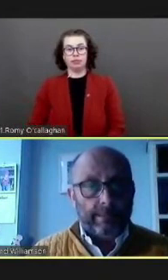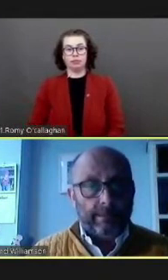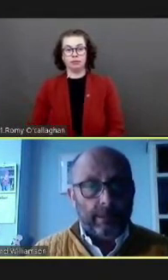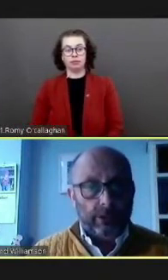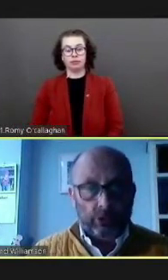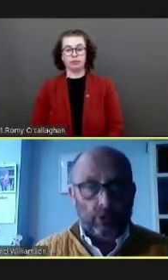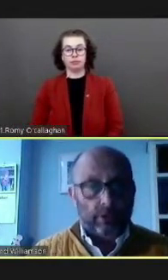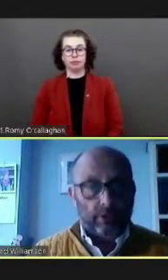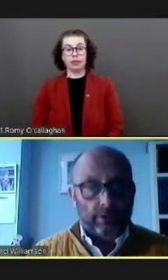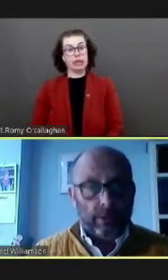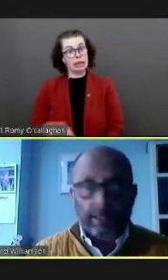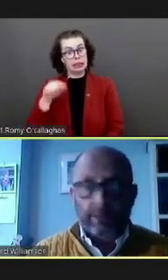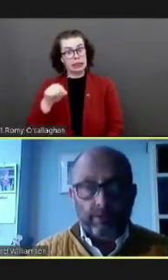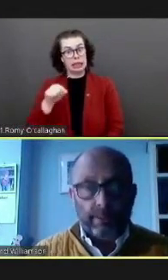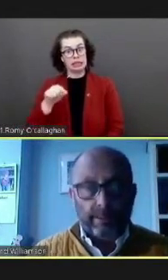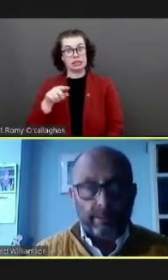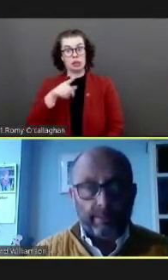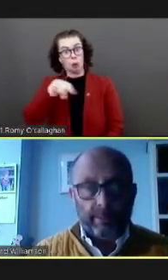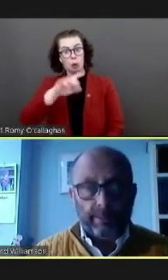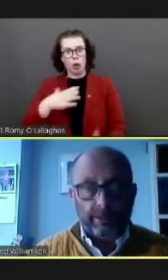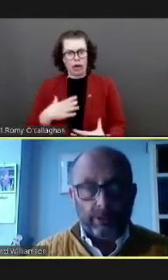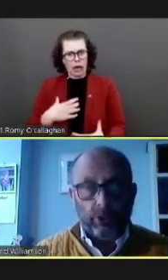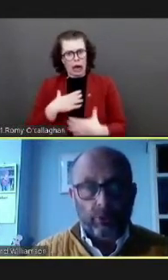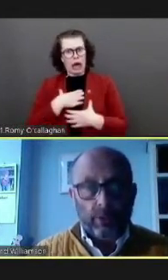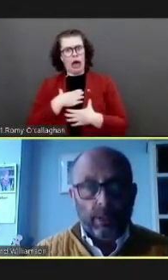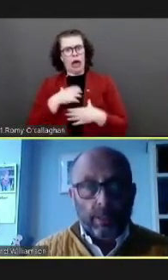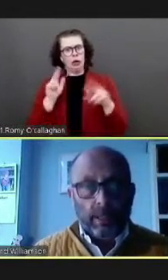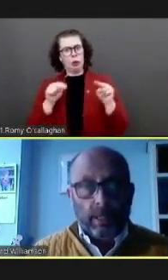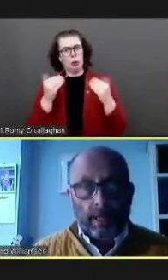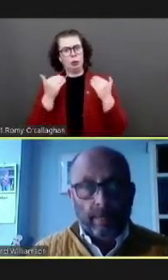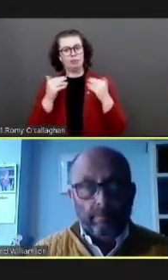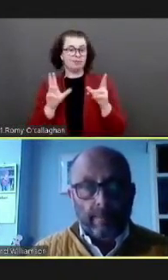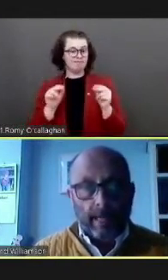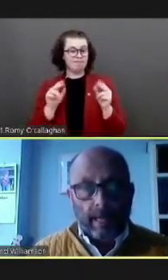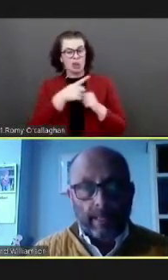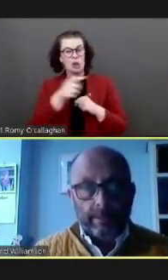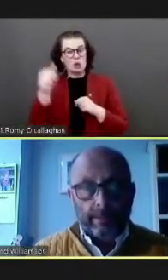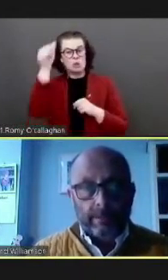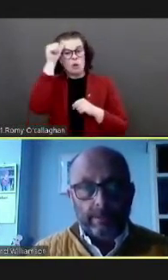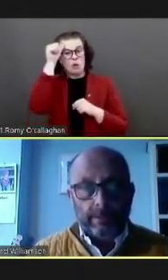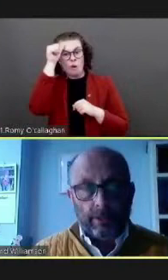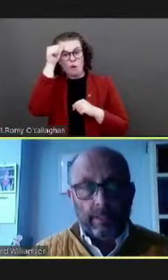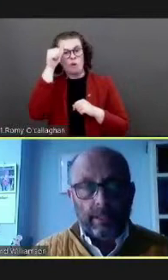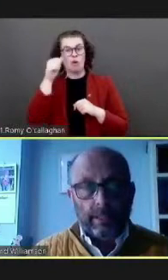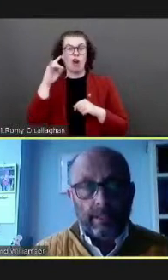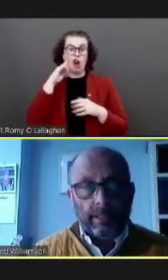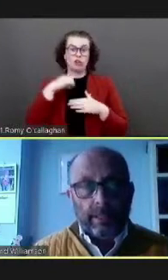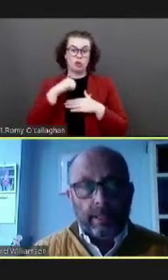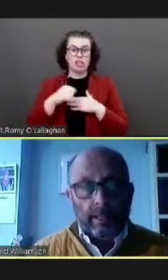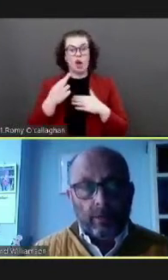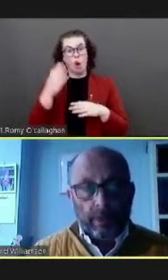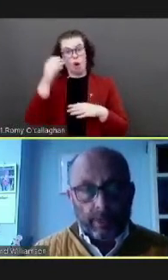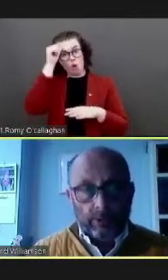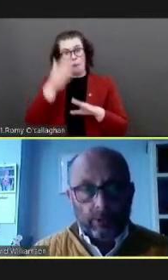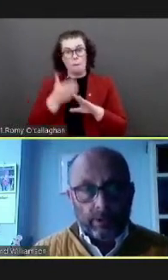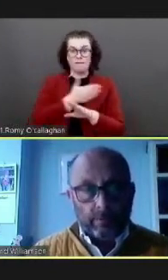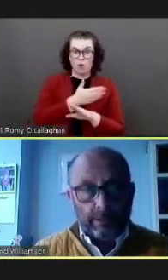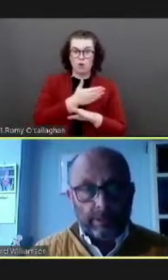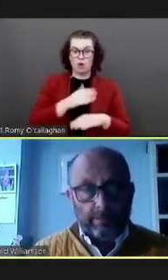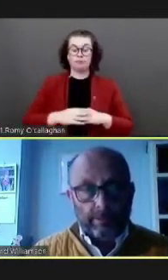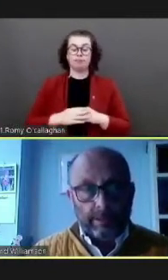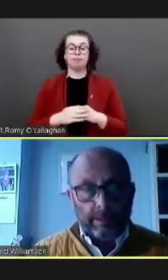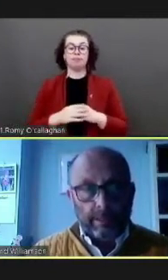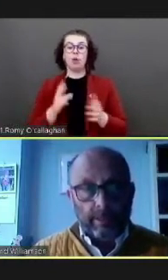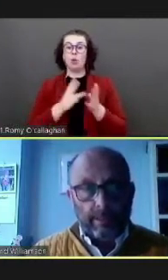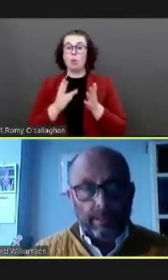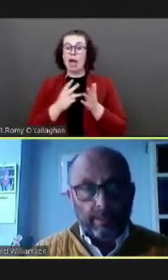that is a shock, and I don't think it's something that is new. And certainly, when I joined the